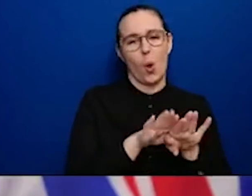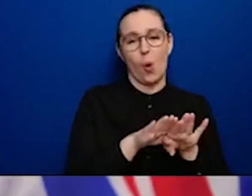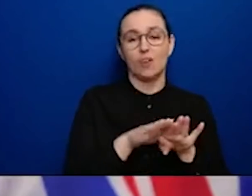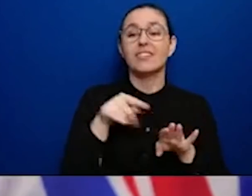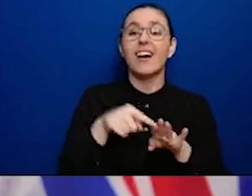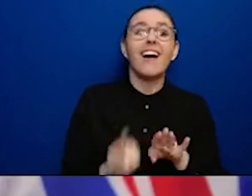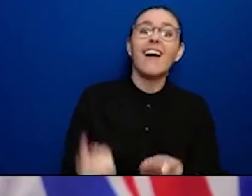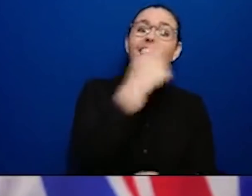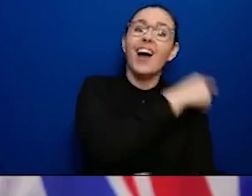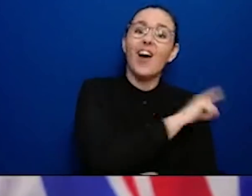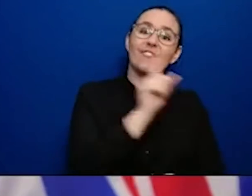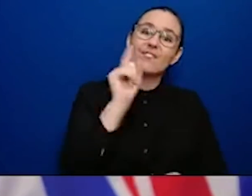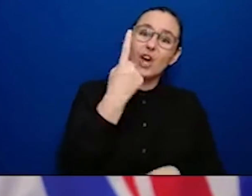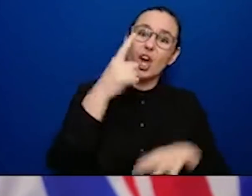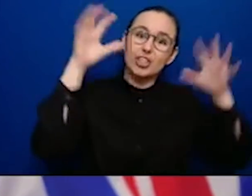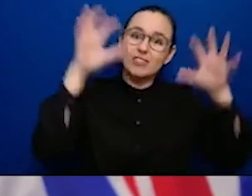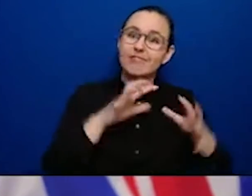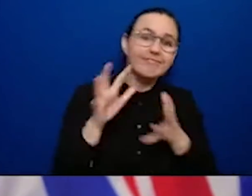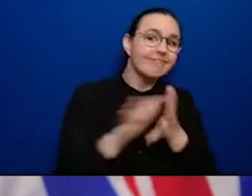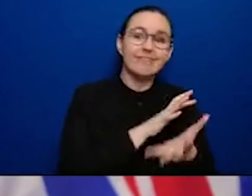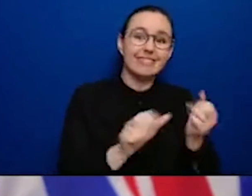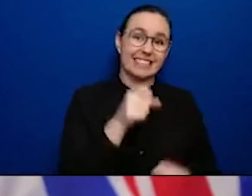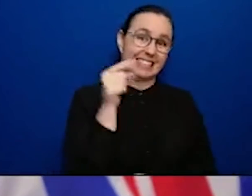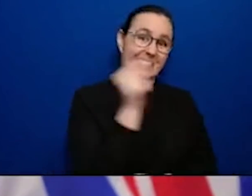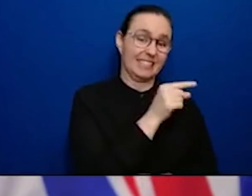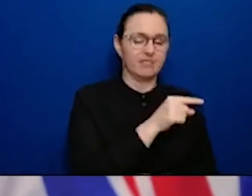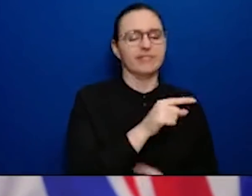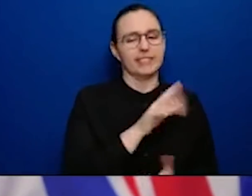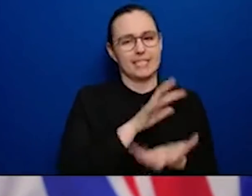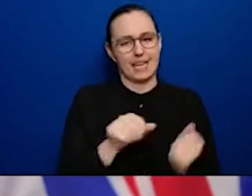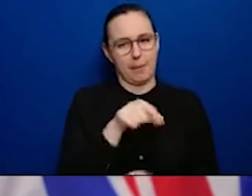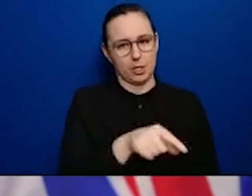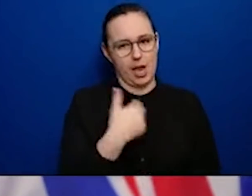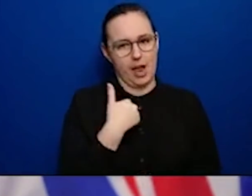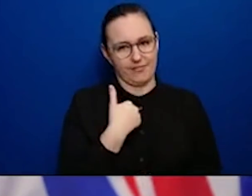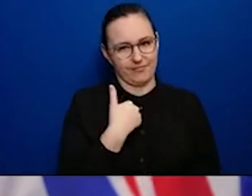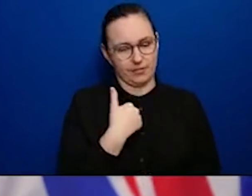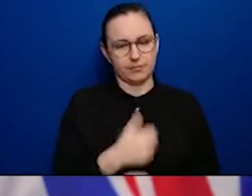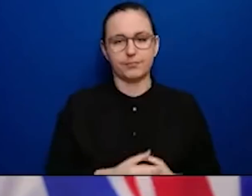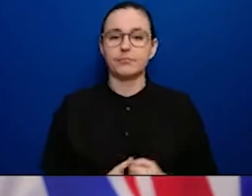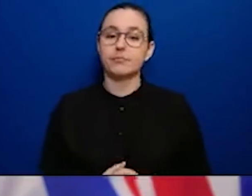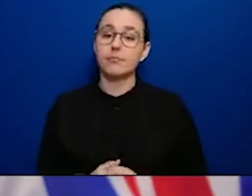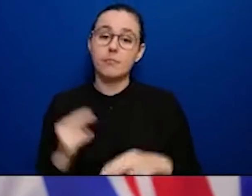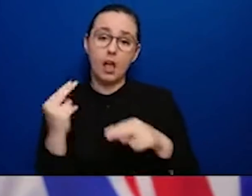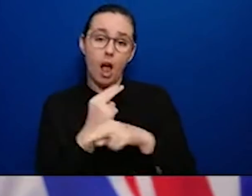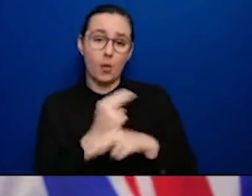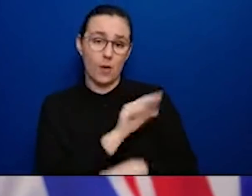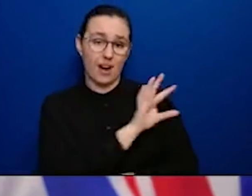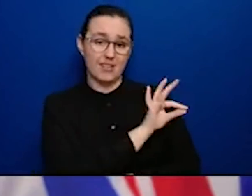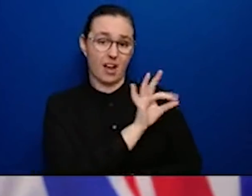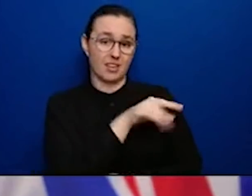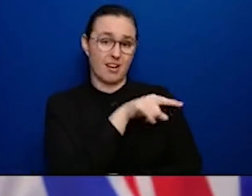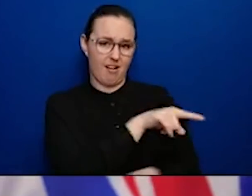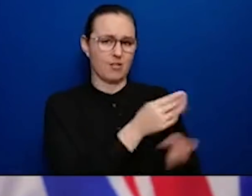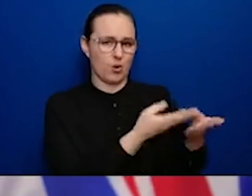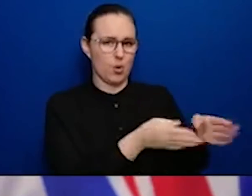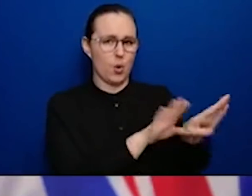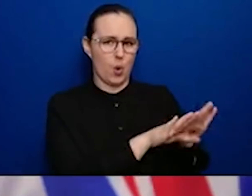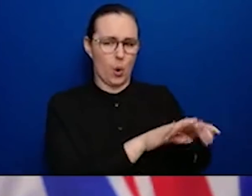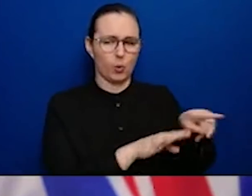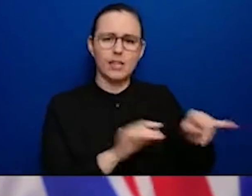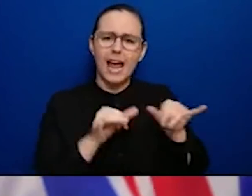important Highway 7 is as the only road corridor where essential goods can move out of the Lower Mainland. And we will keep that travel order